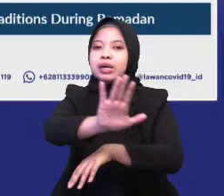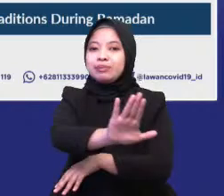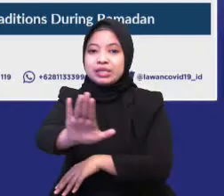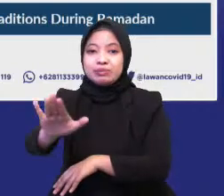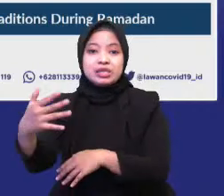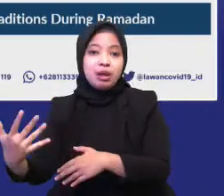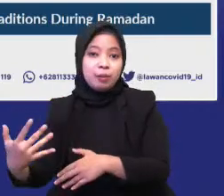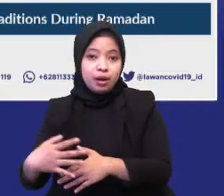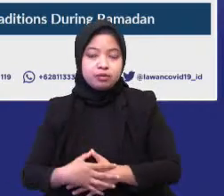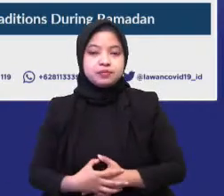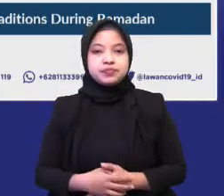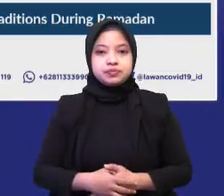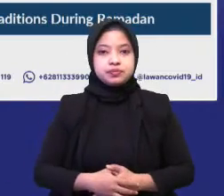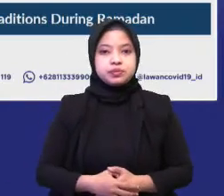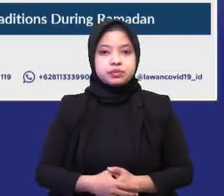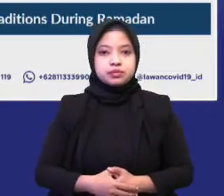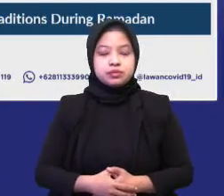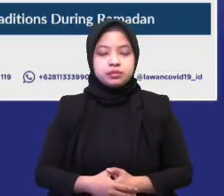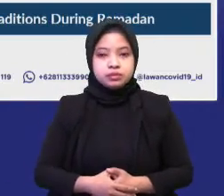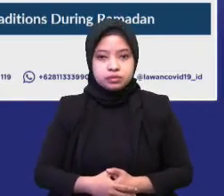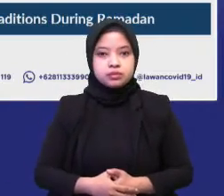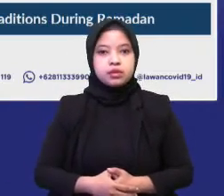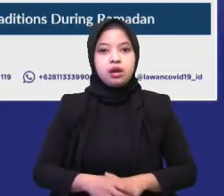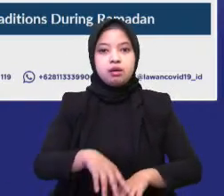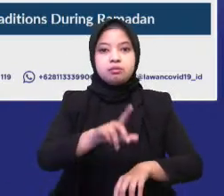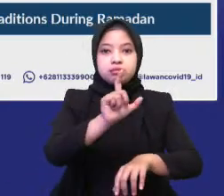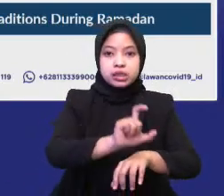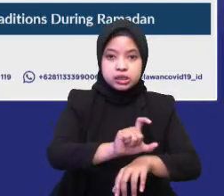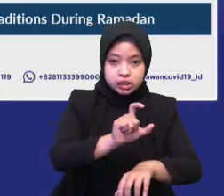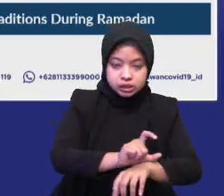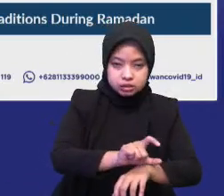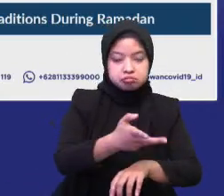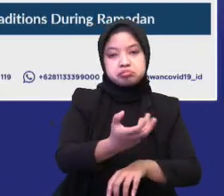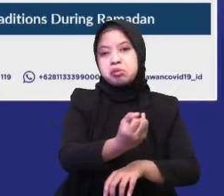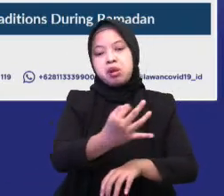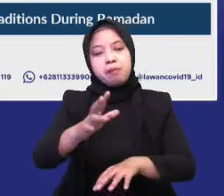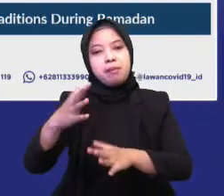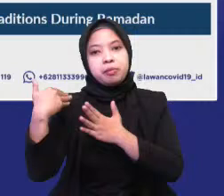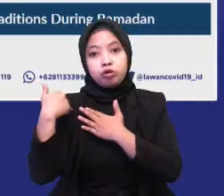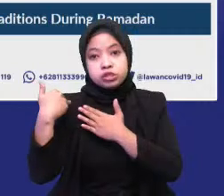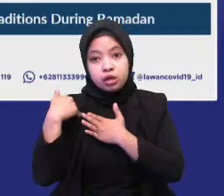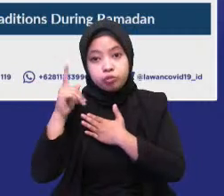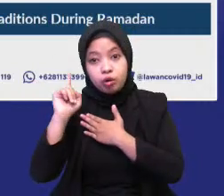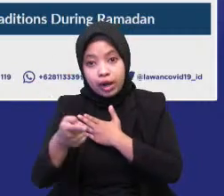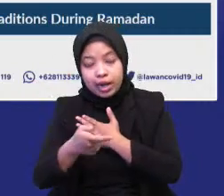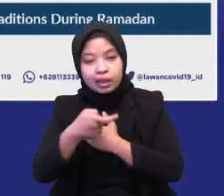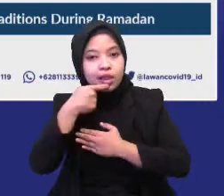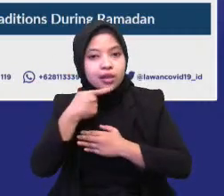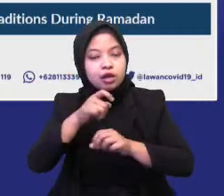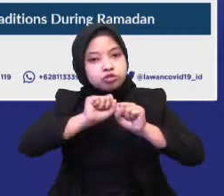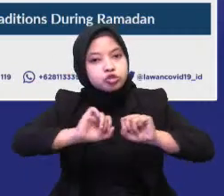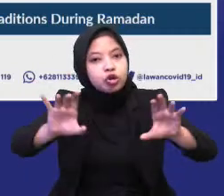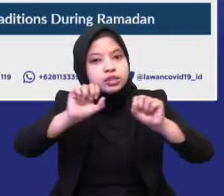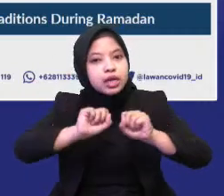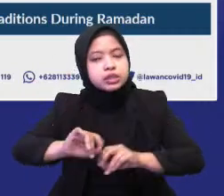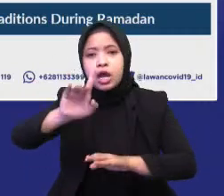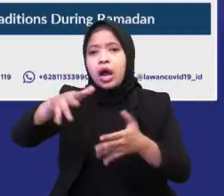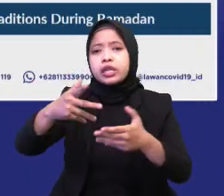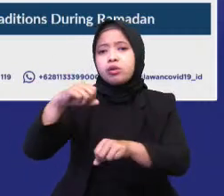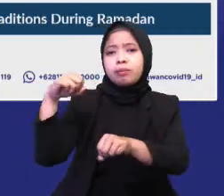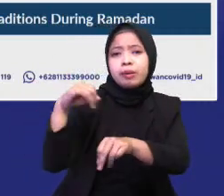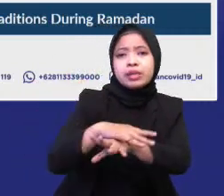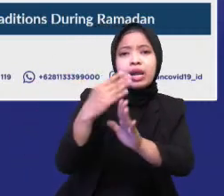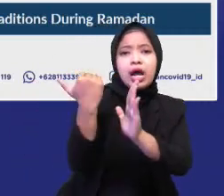Those who are in charge of mosque or musola must appoint officers who will ensure the socializations and implementations of